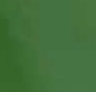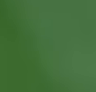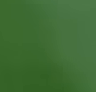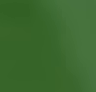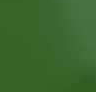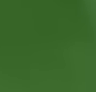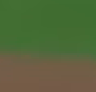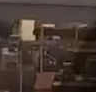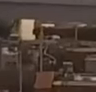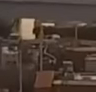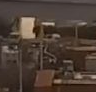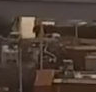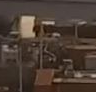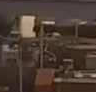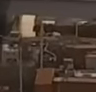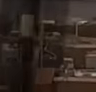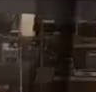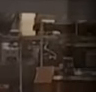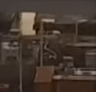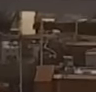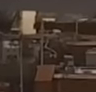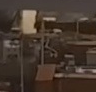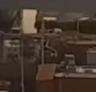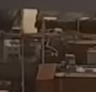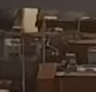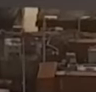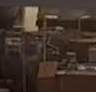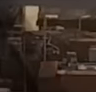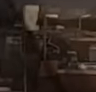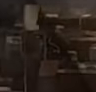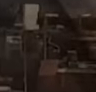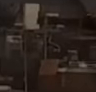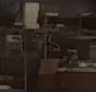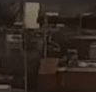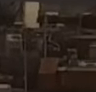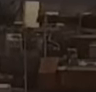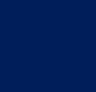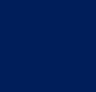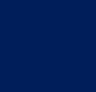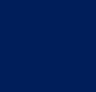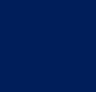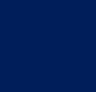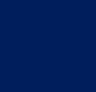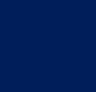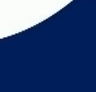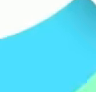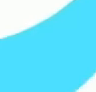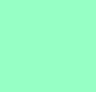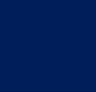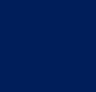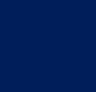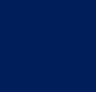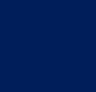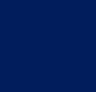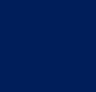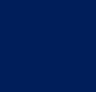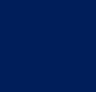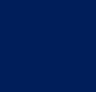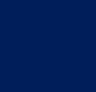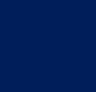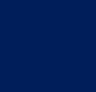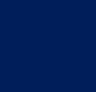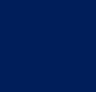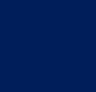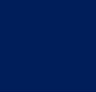the playoff opener. The Bahamas Tonight, the national report, starts now. ZNS News is brought to you by the